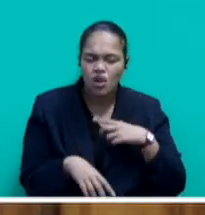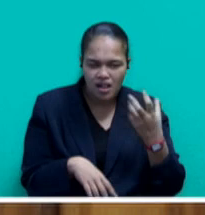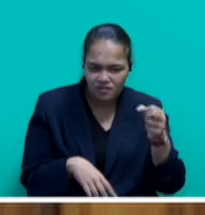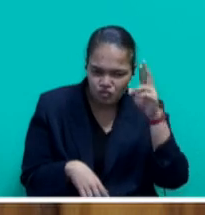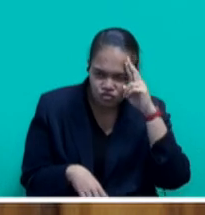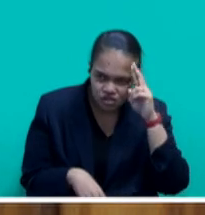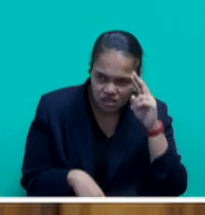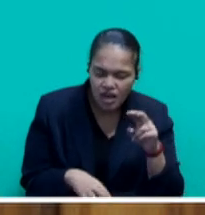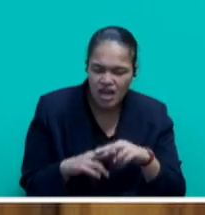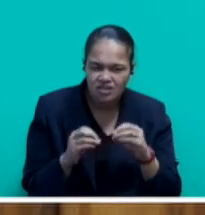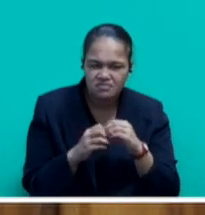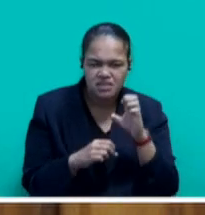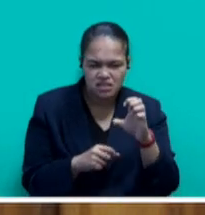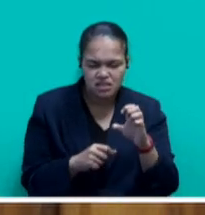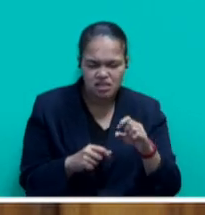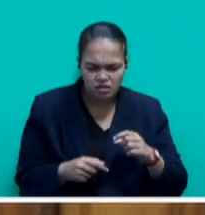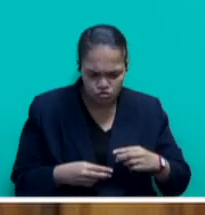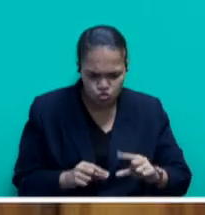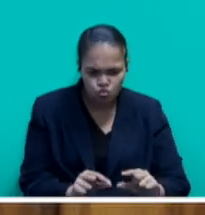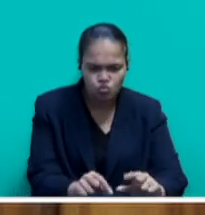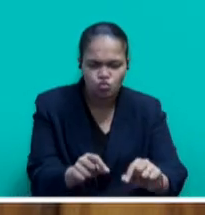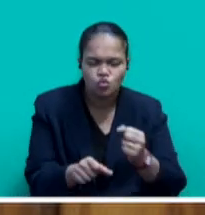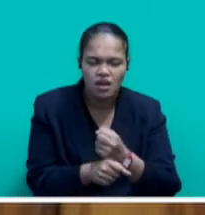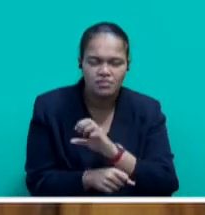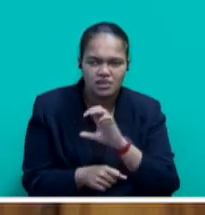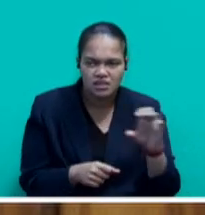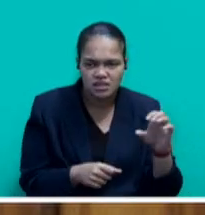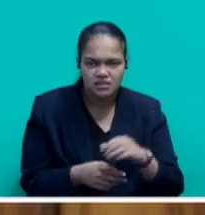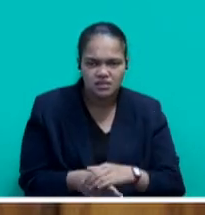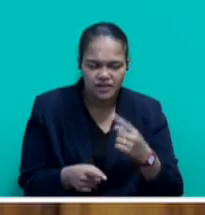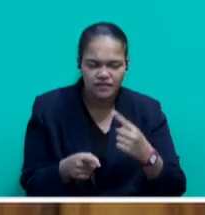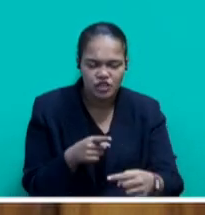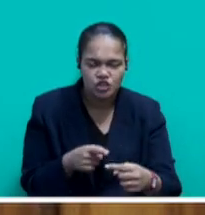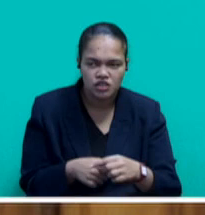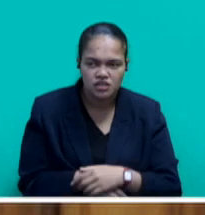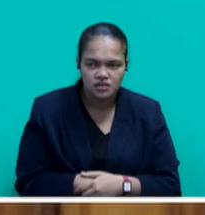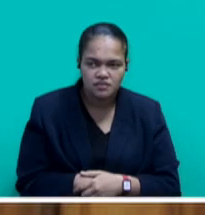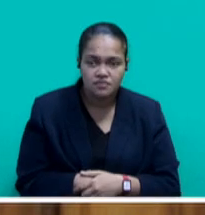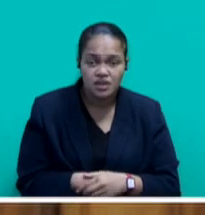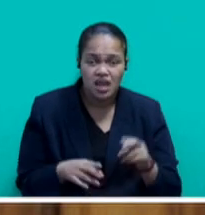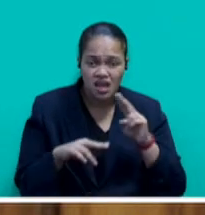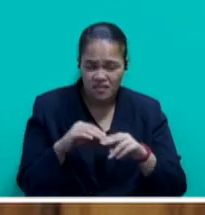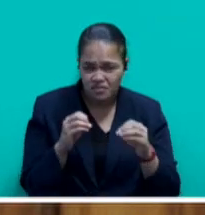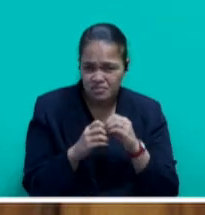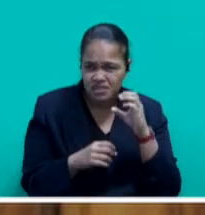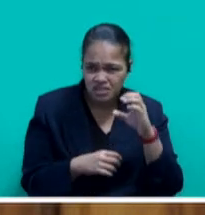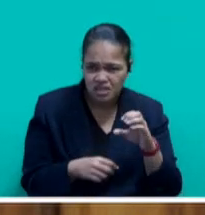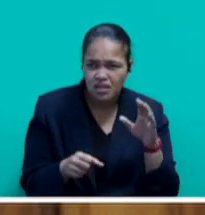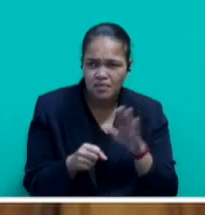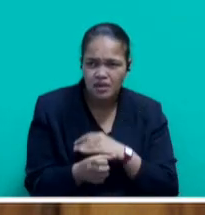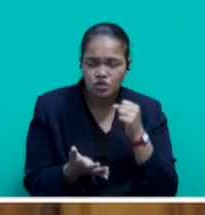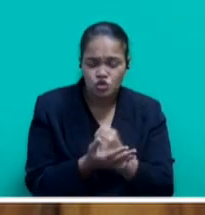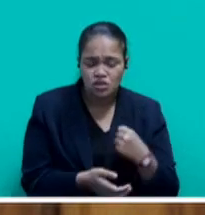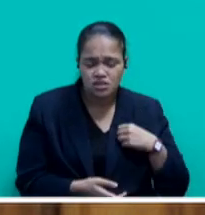is committed to running the company in an efficient and effective manner. FBC has an obligation to ensure that its staffs